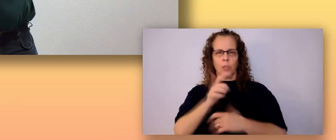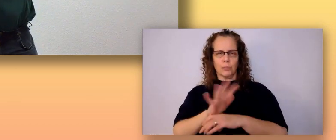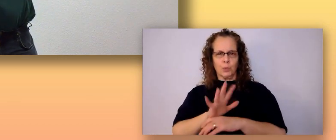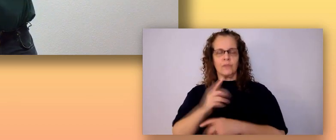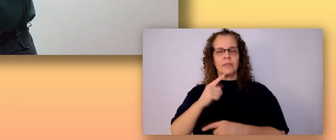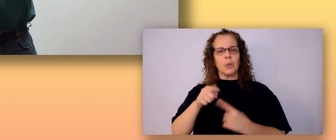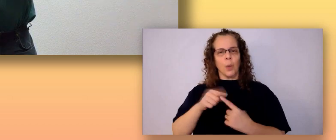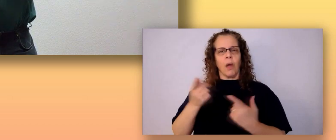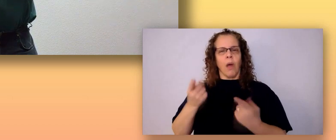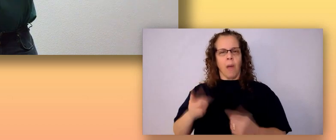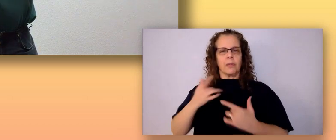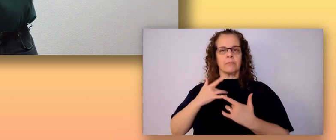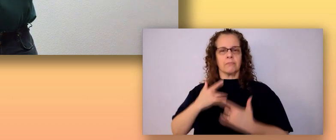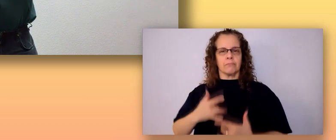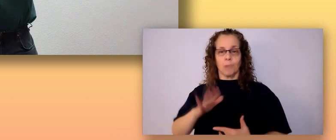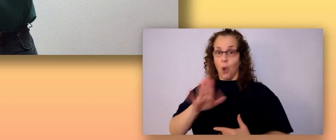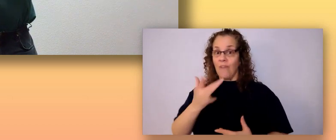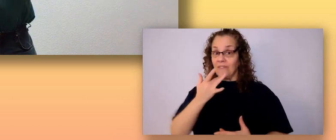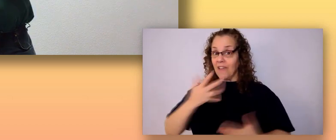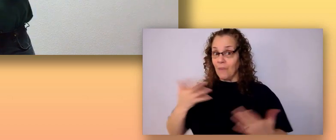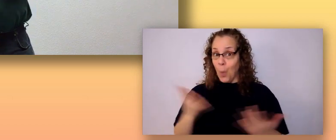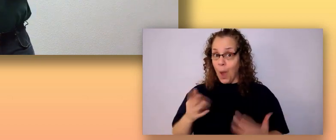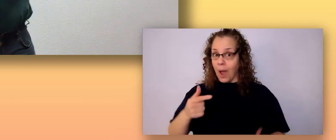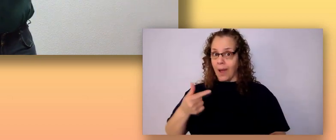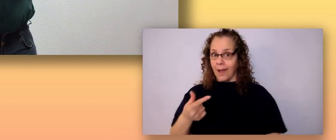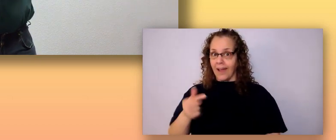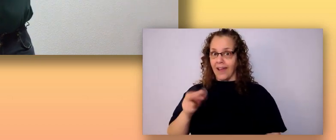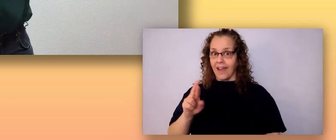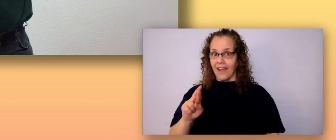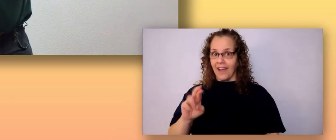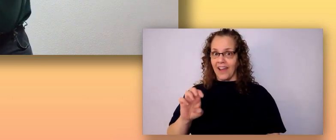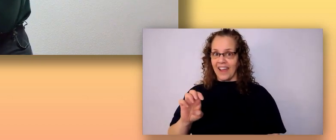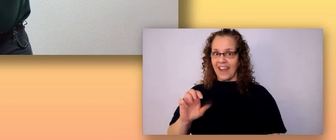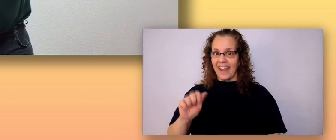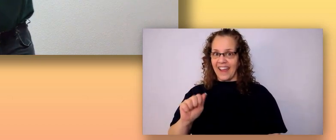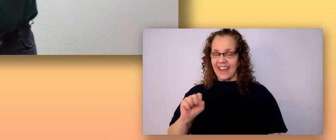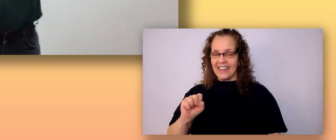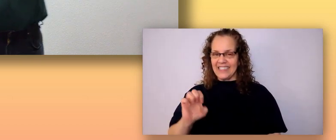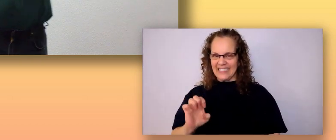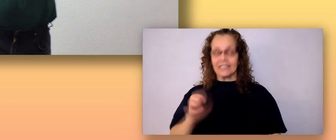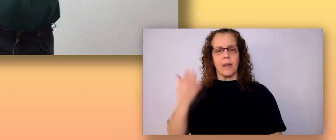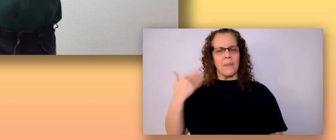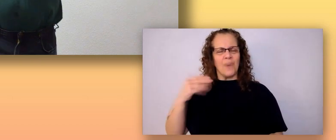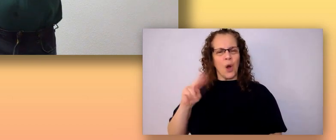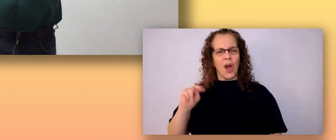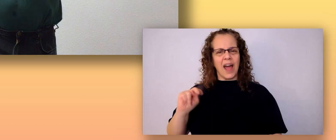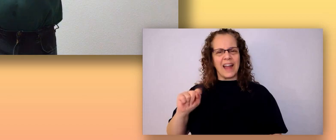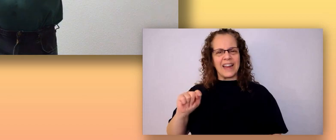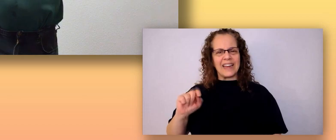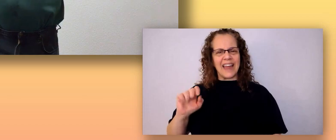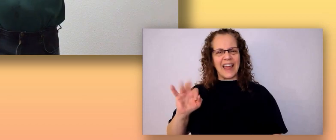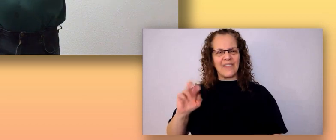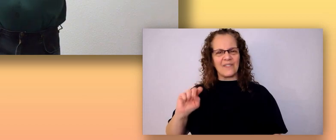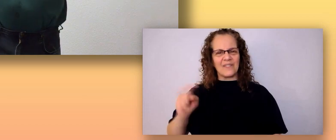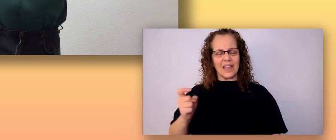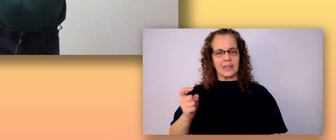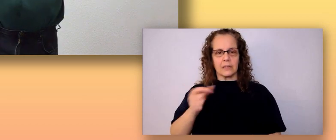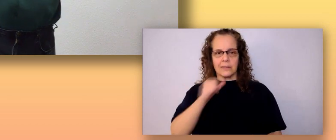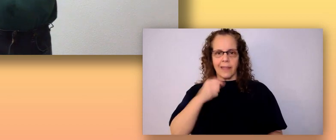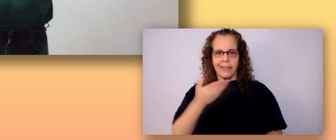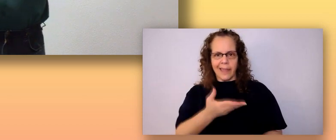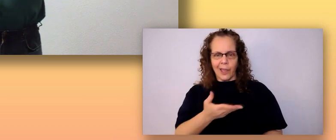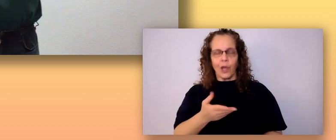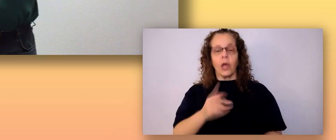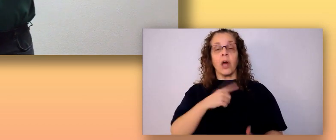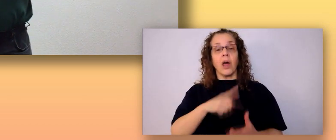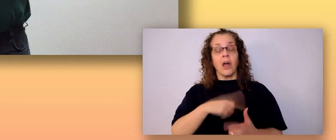down, and Grease is her favorite movie. It used to be on Netflix for a while, but they took it off.